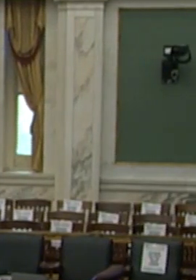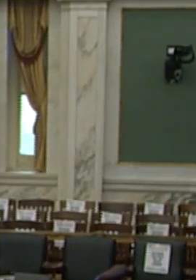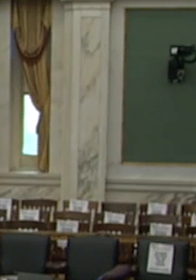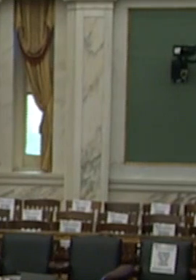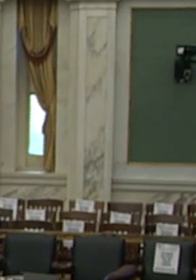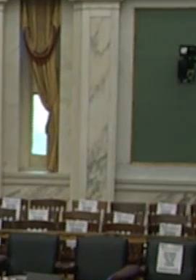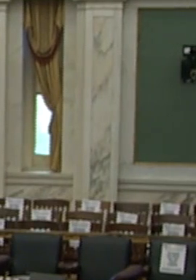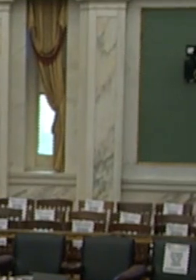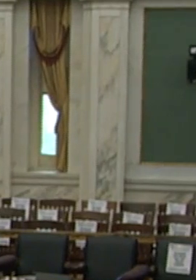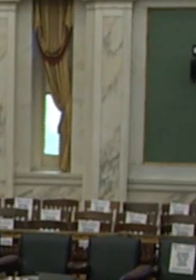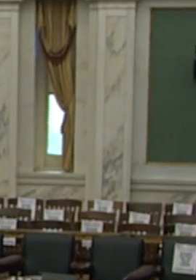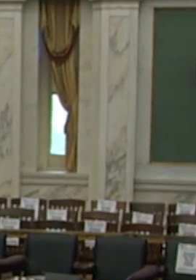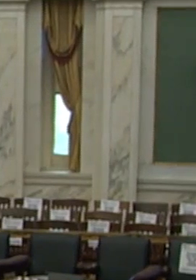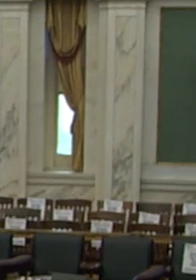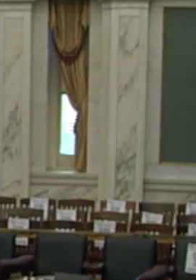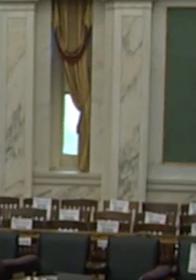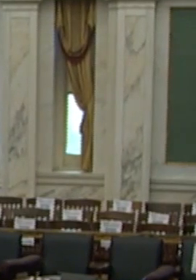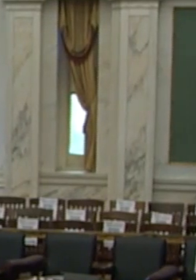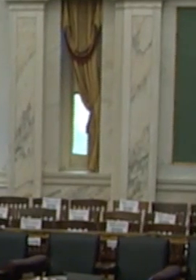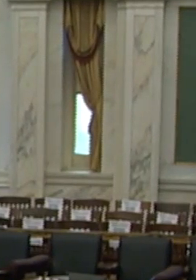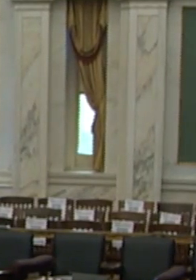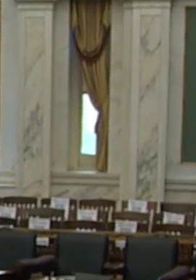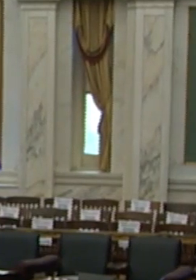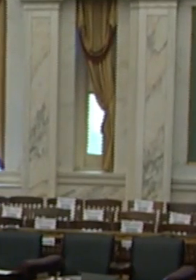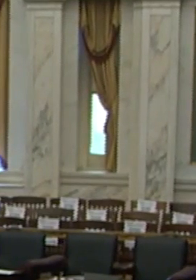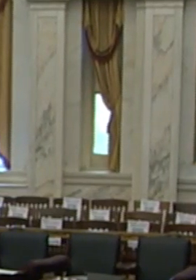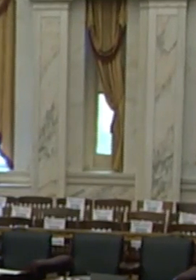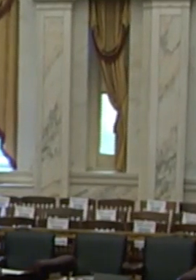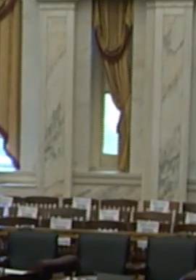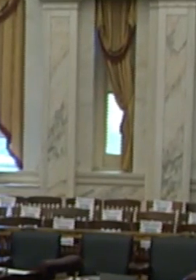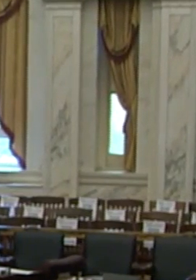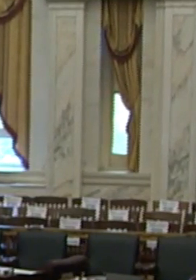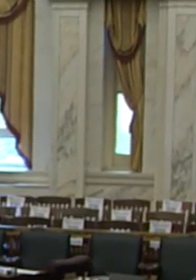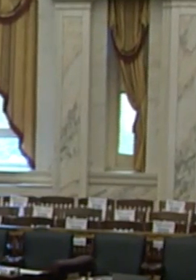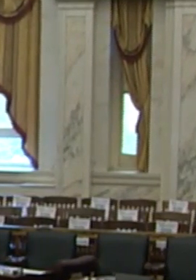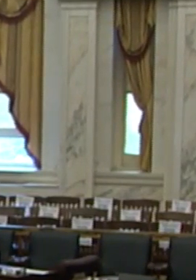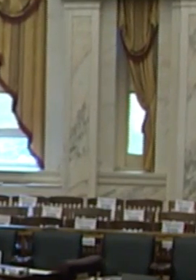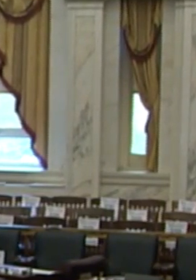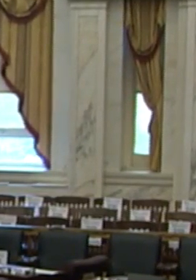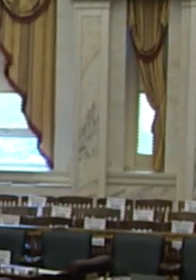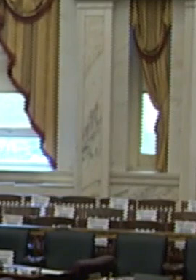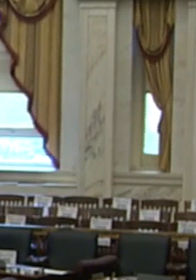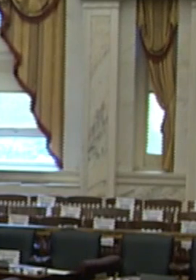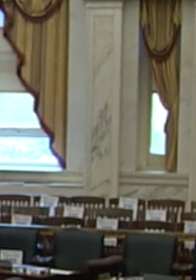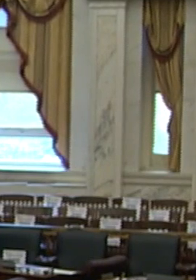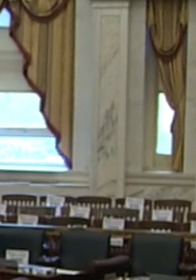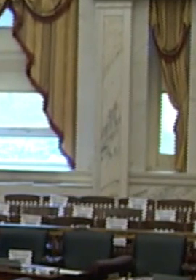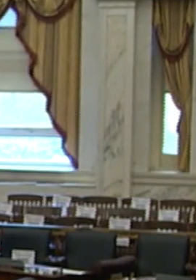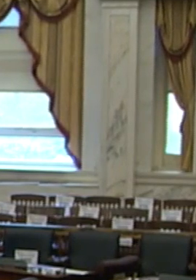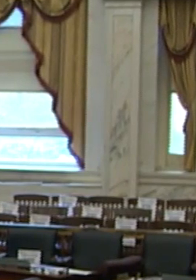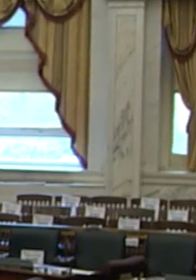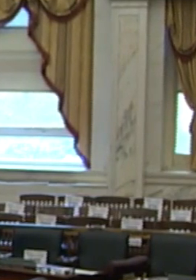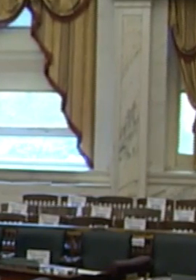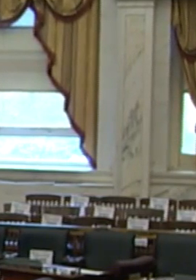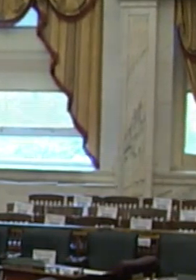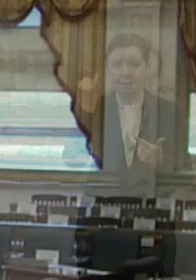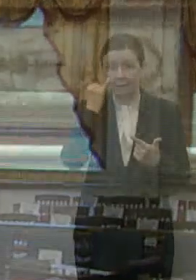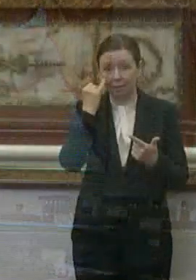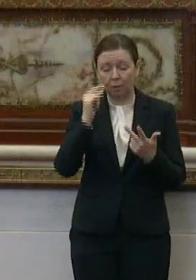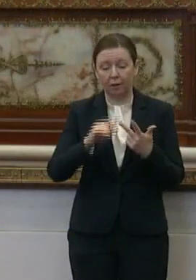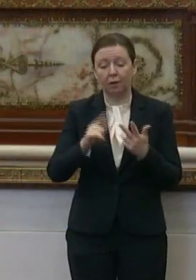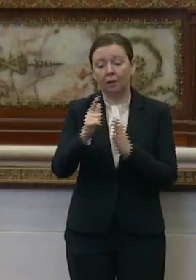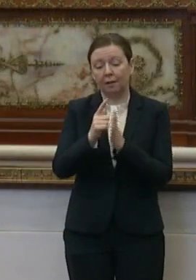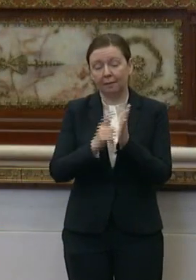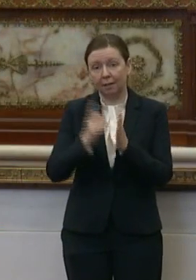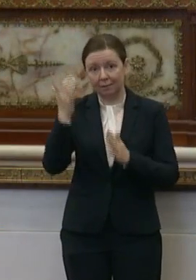view the meeting and offer public comment are included in the stated meeting notice that was published in the Daily News, Enquirer, Legal